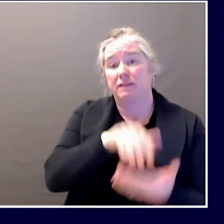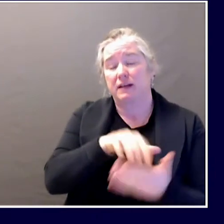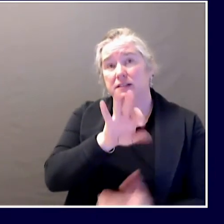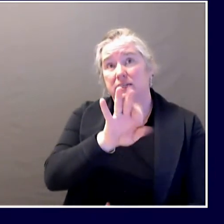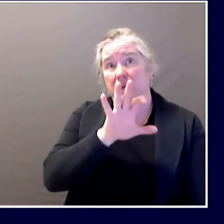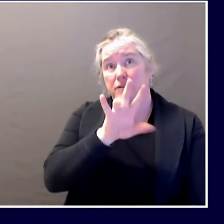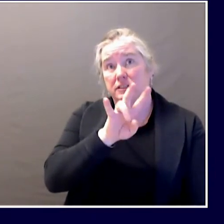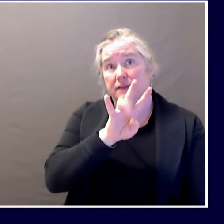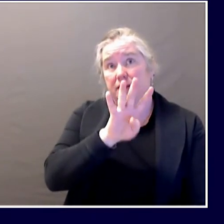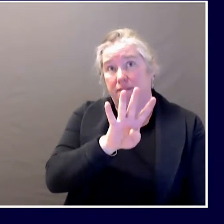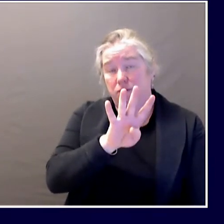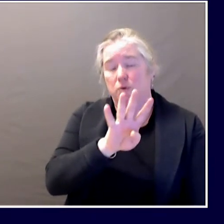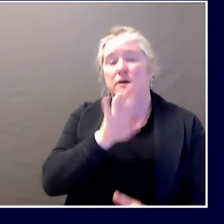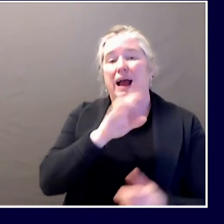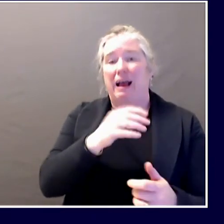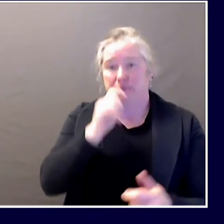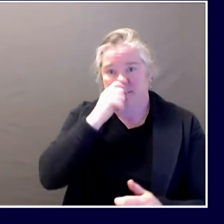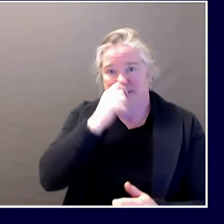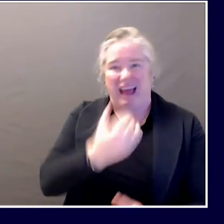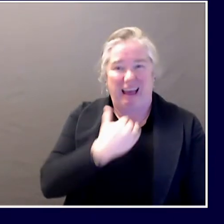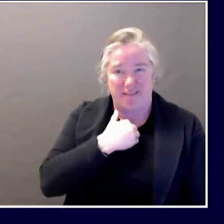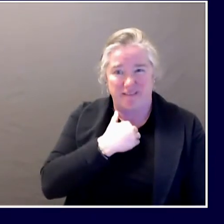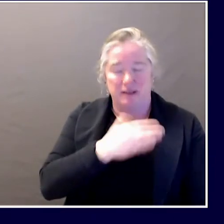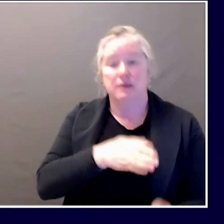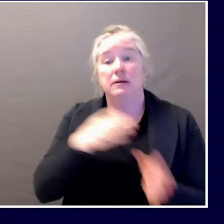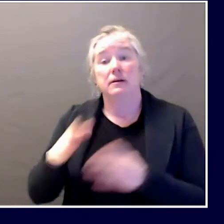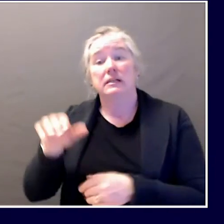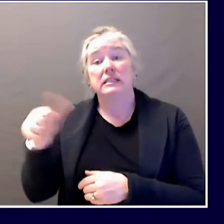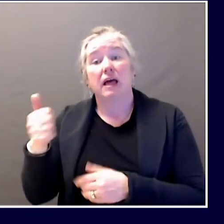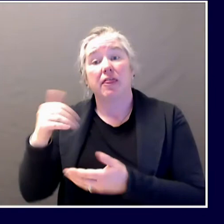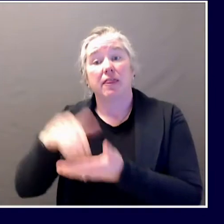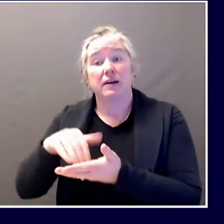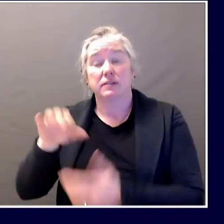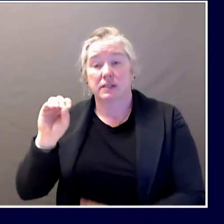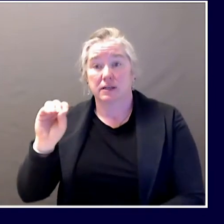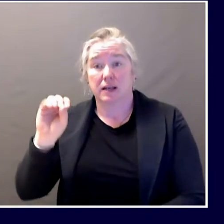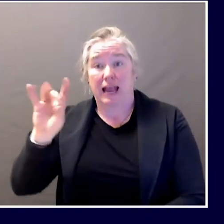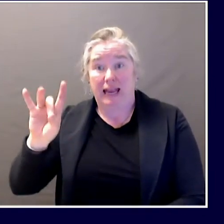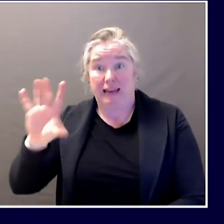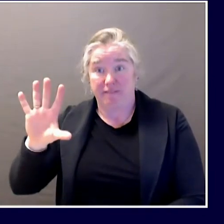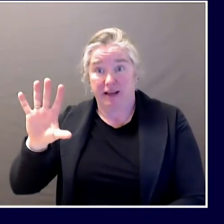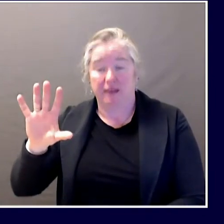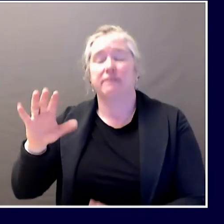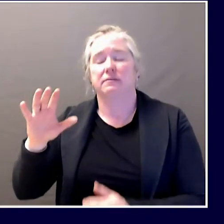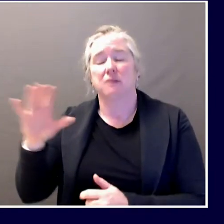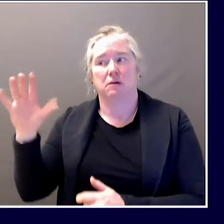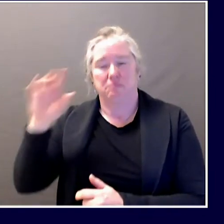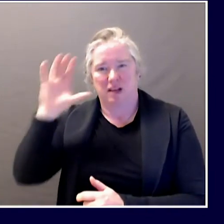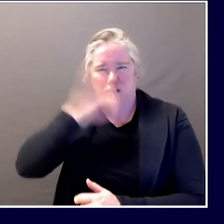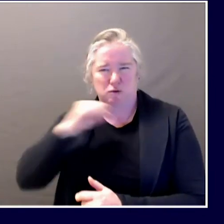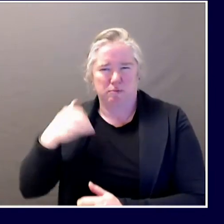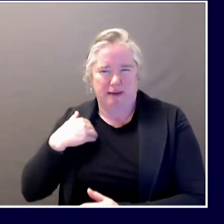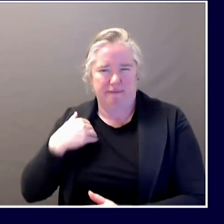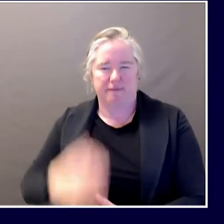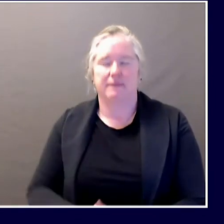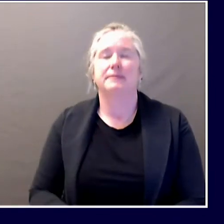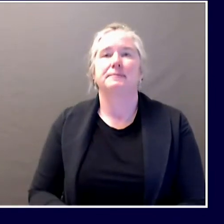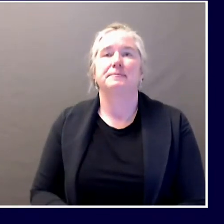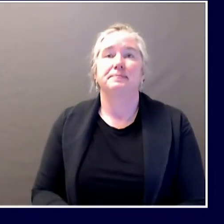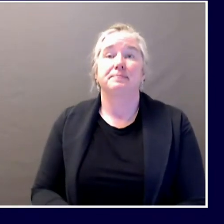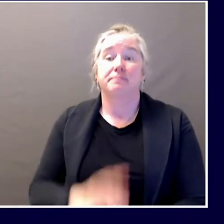35,974 are confirmed cases, and 10,085 are probable cases.